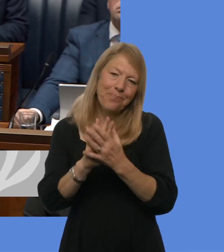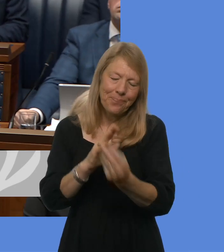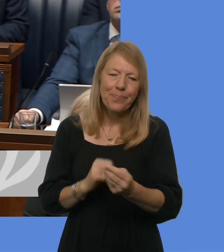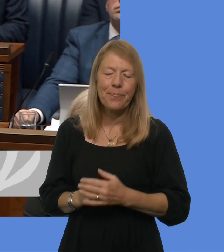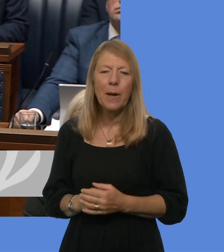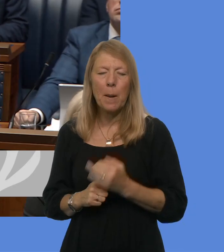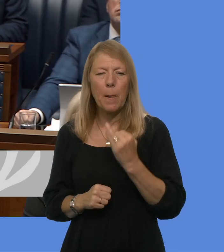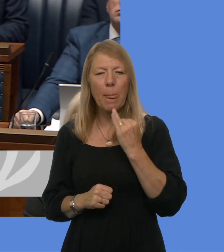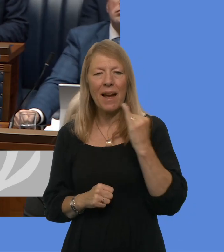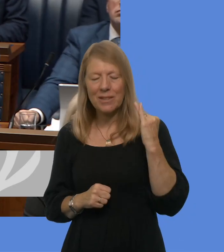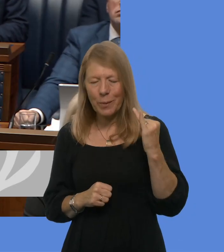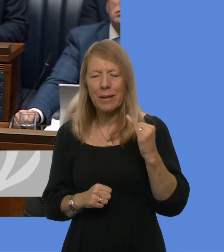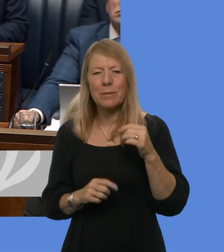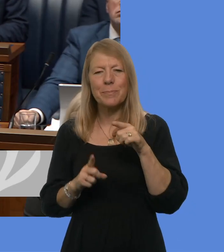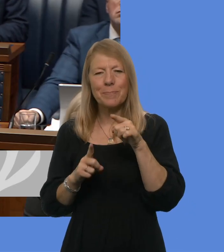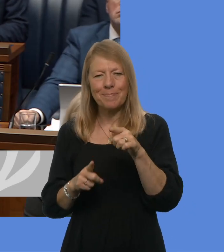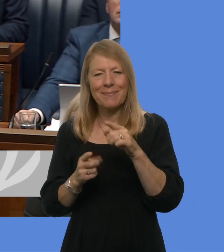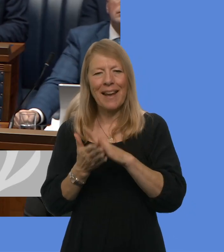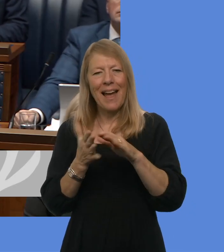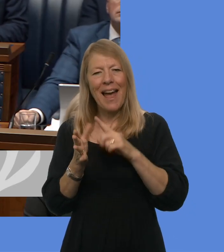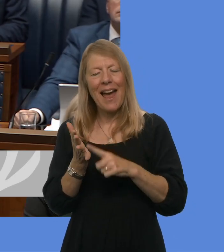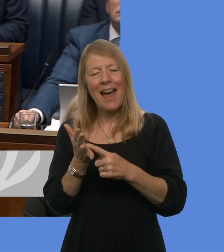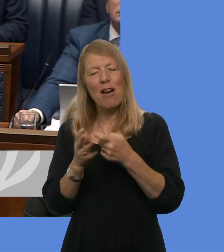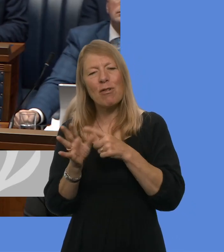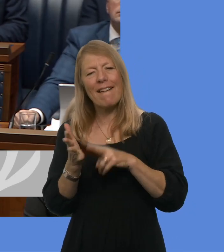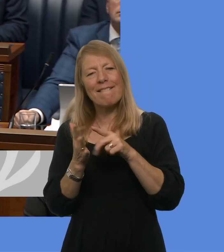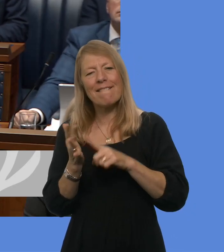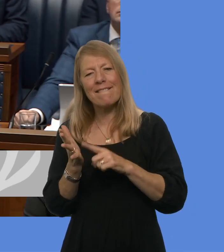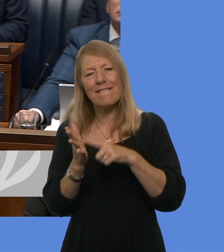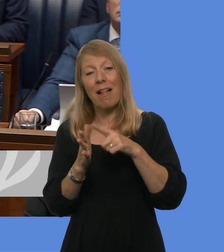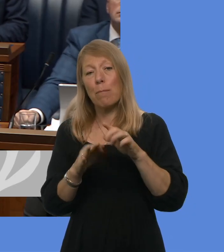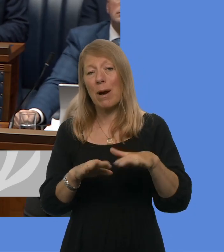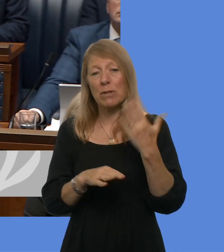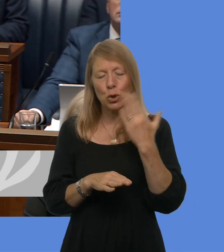a number of schools, Harryville Primary School and St Patrick's in Ballymena,